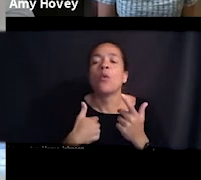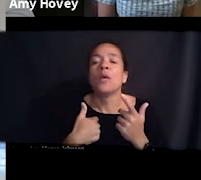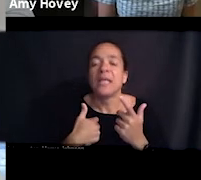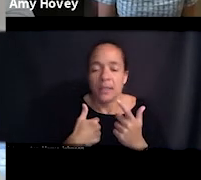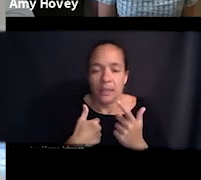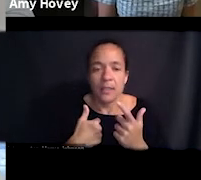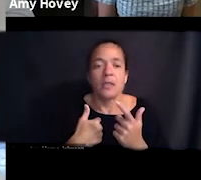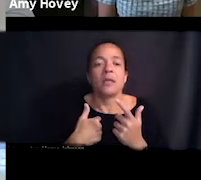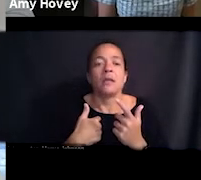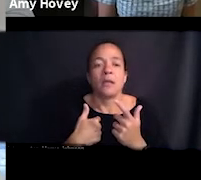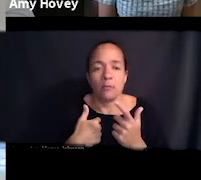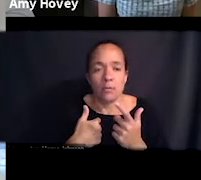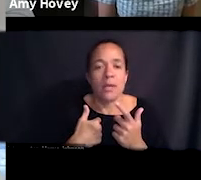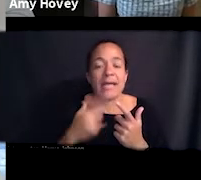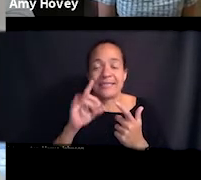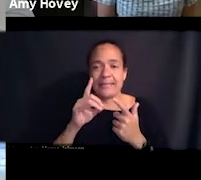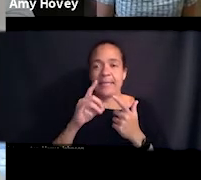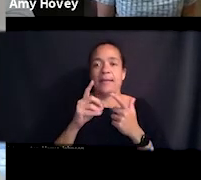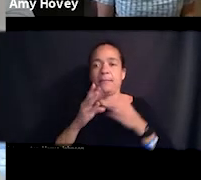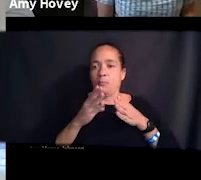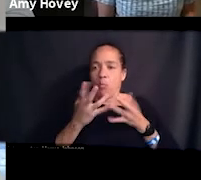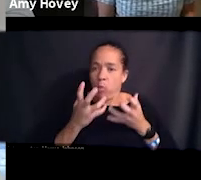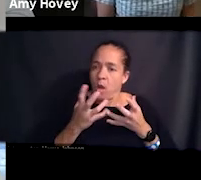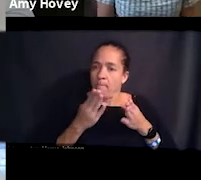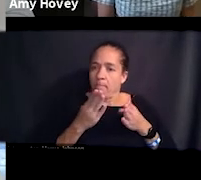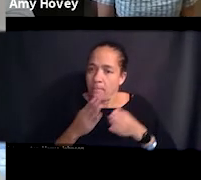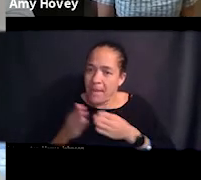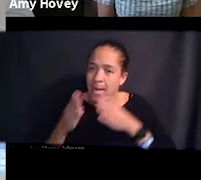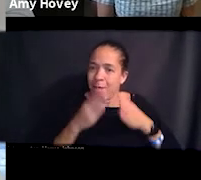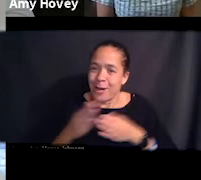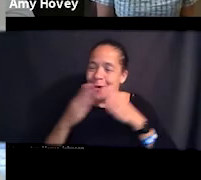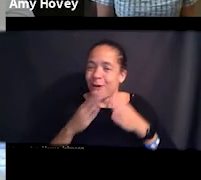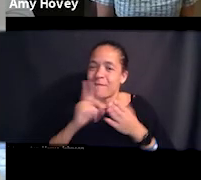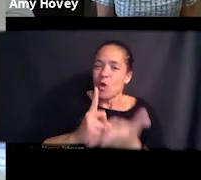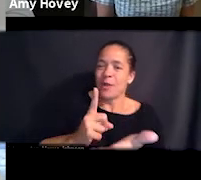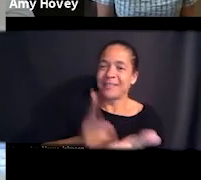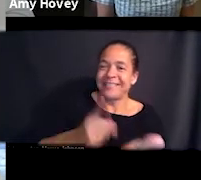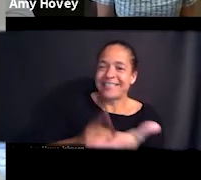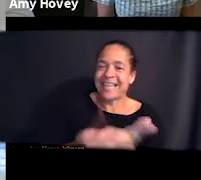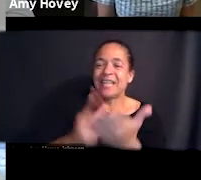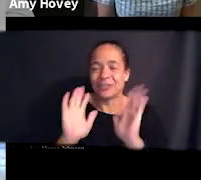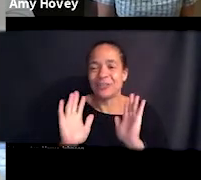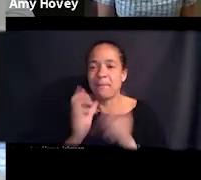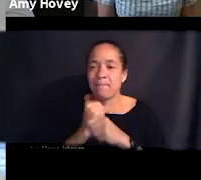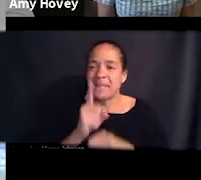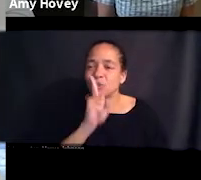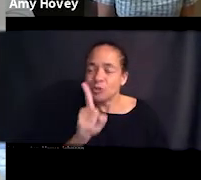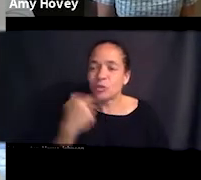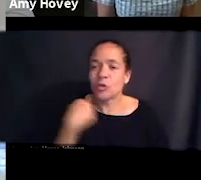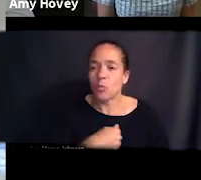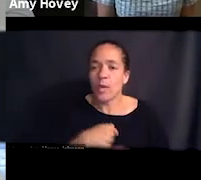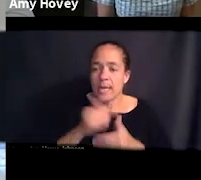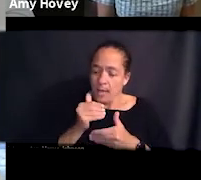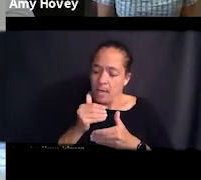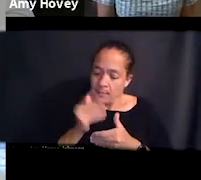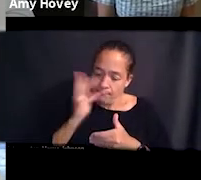we were prepared for what we were getting ourselves into, and making sure that we had a process